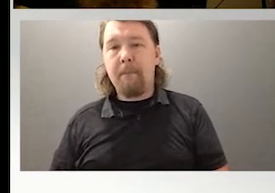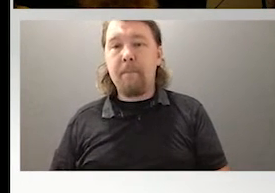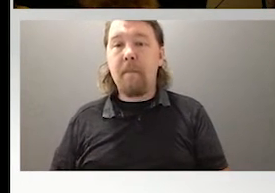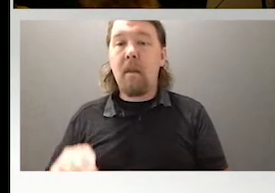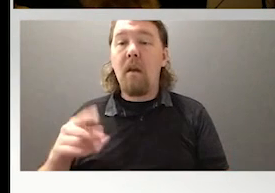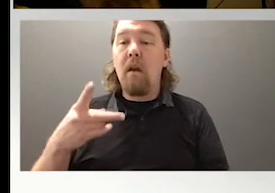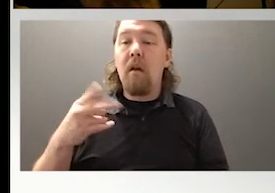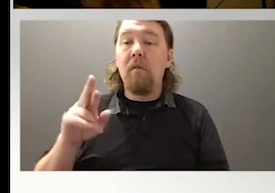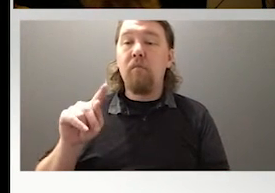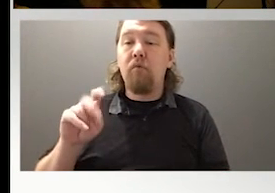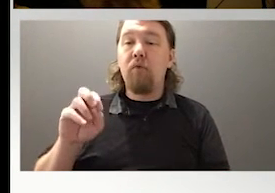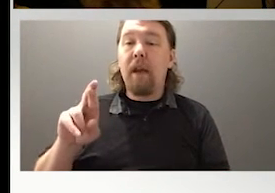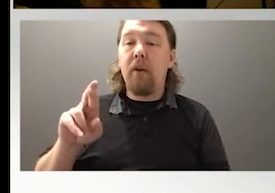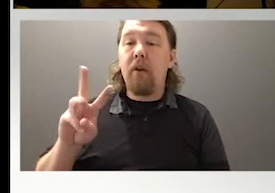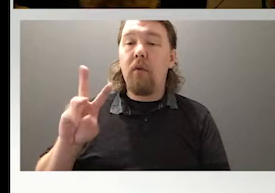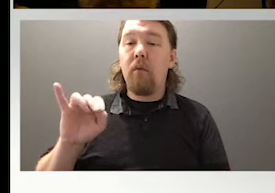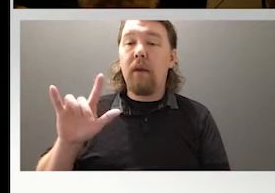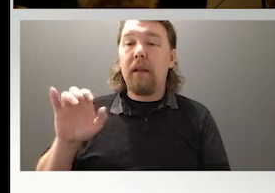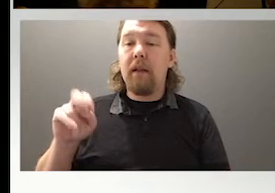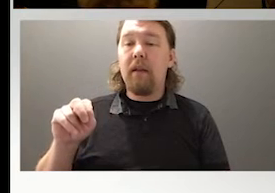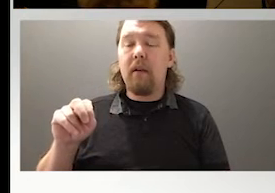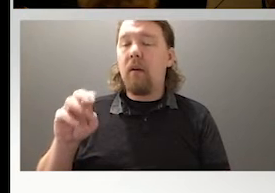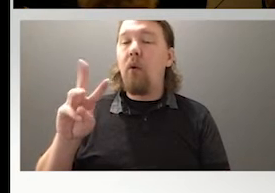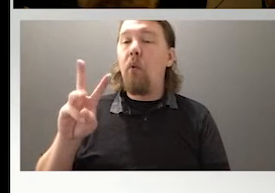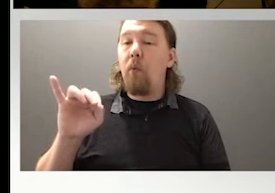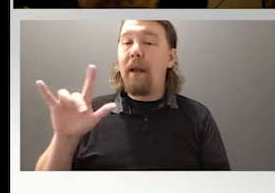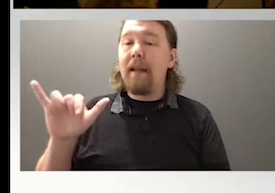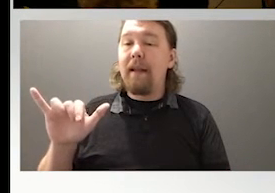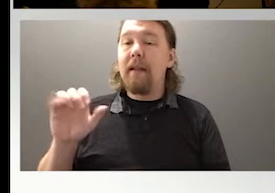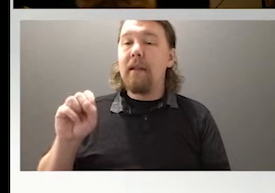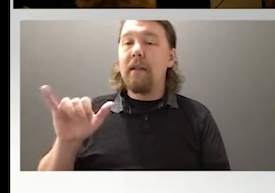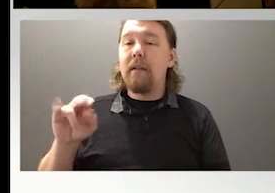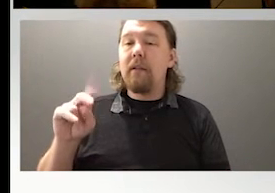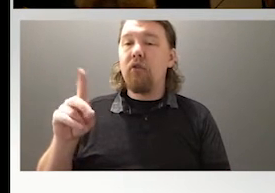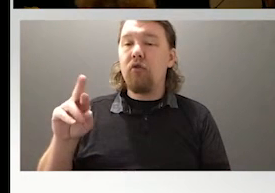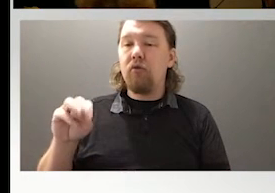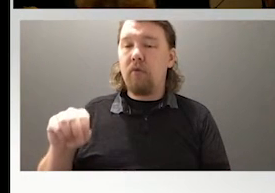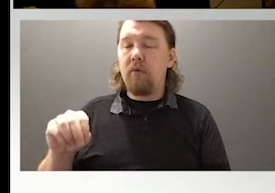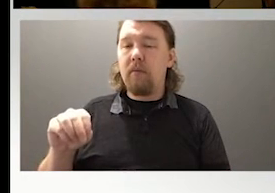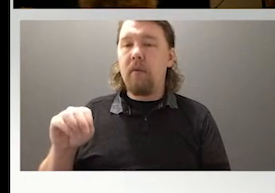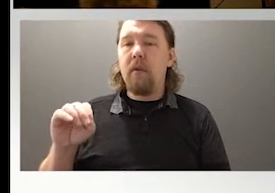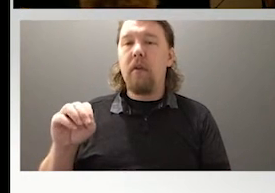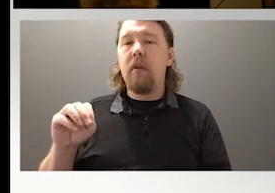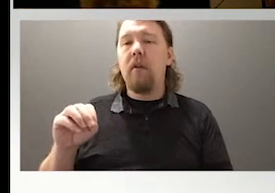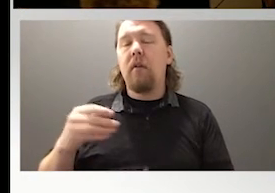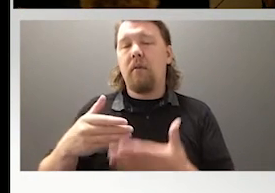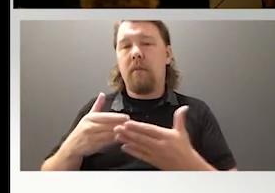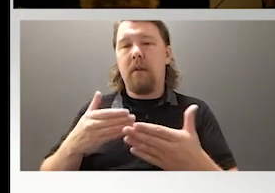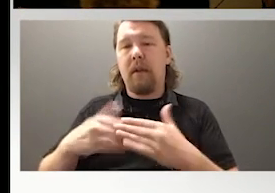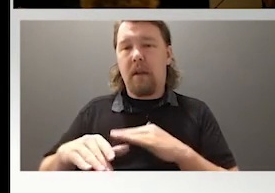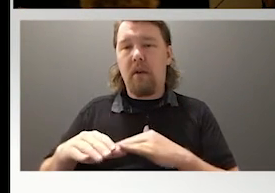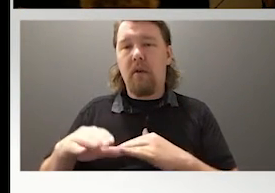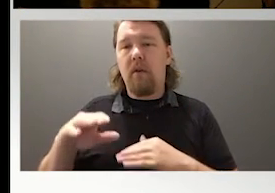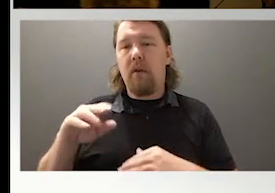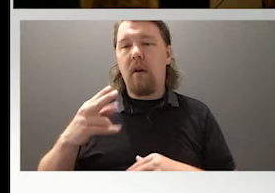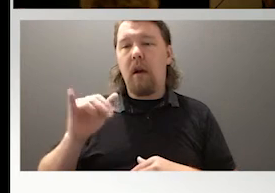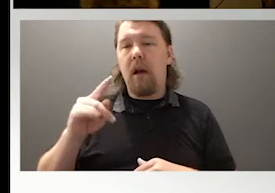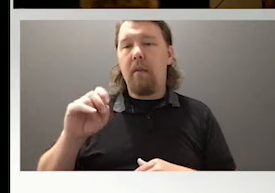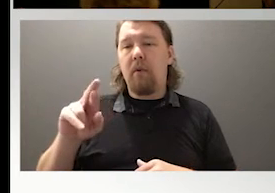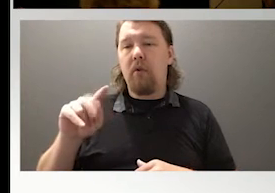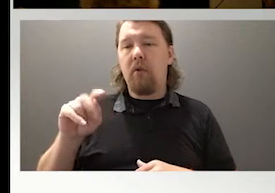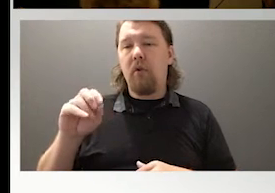Prader-Willi syndrome means an inherited condition typified by neonatal hypotonia with failure to